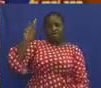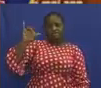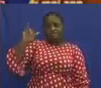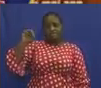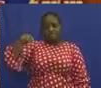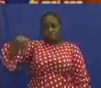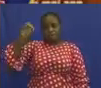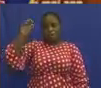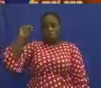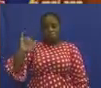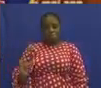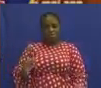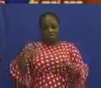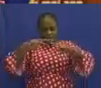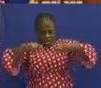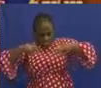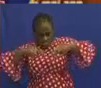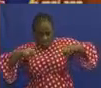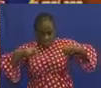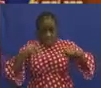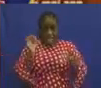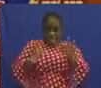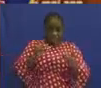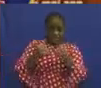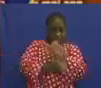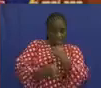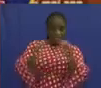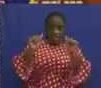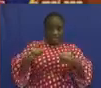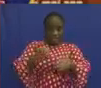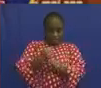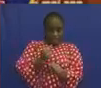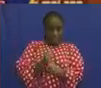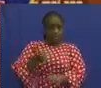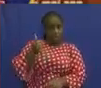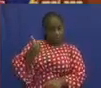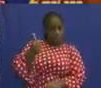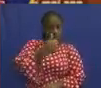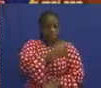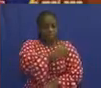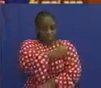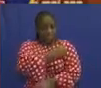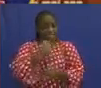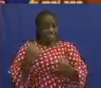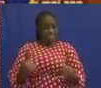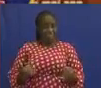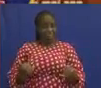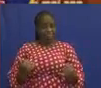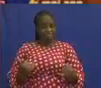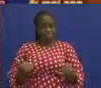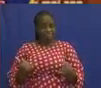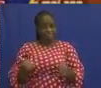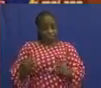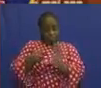to investigate Ghana's potential as a vaccine manufacturing hub to meet national and regional